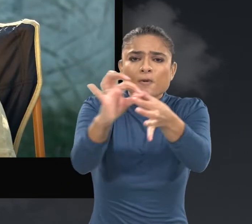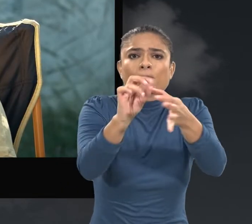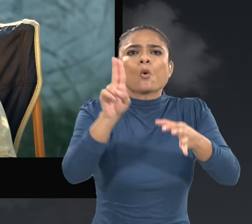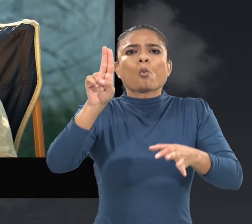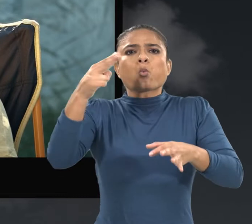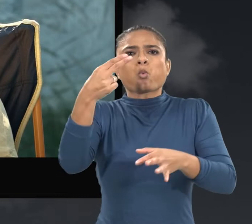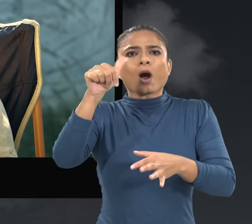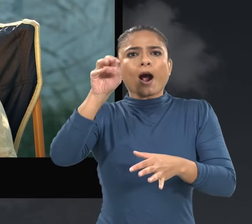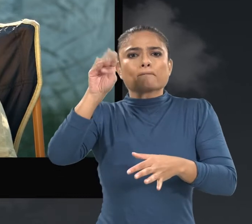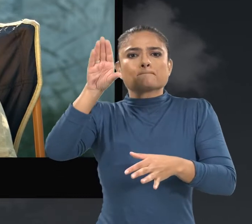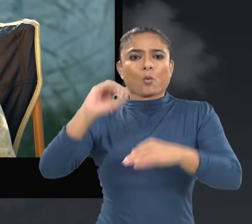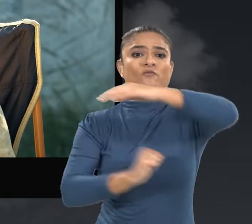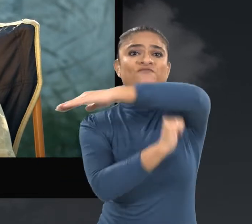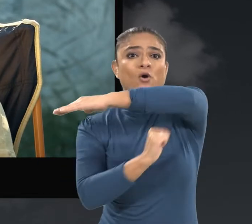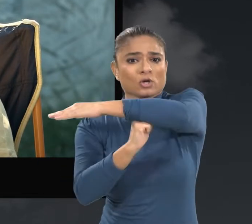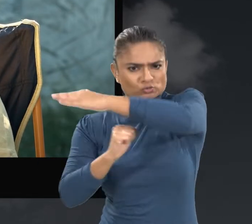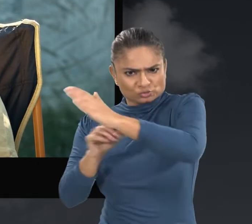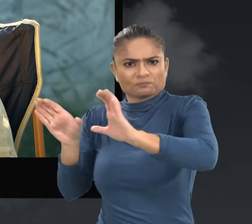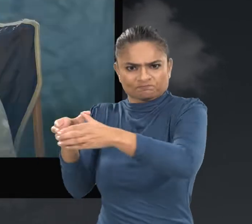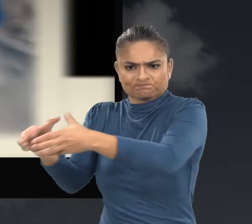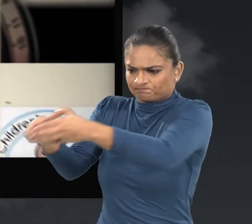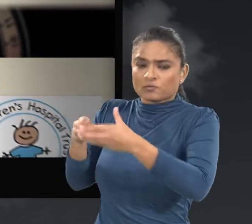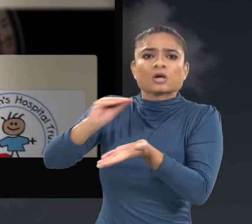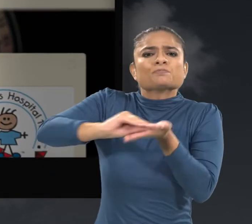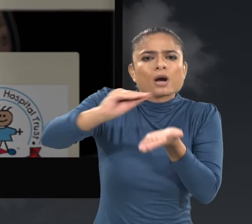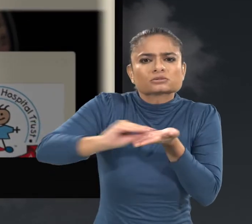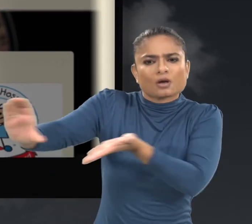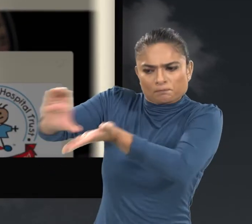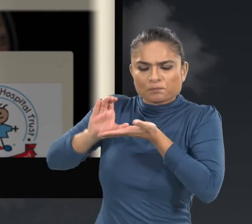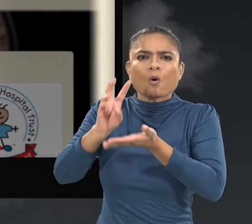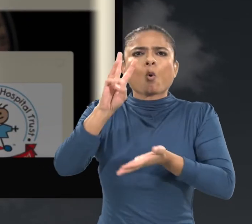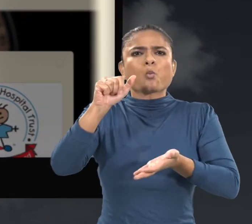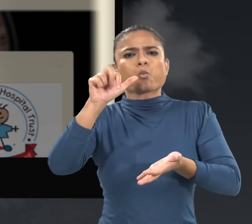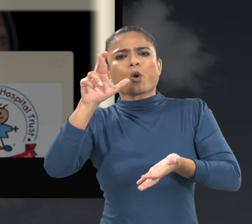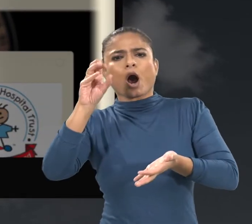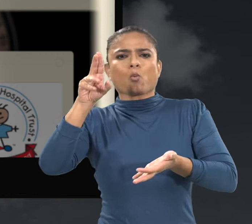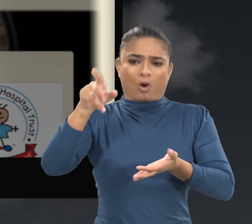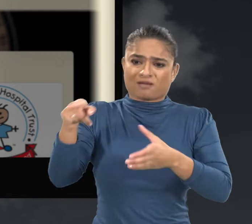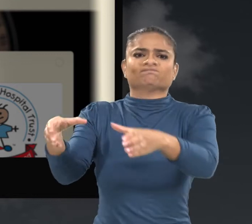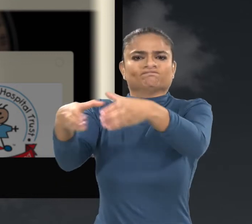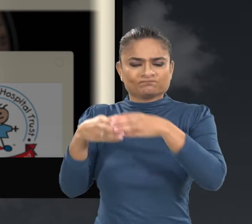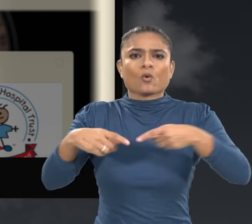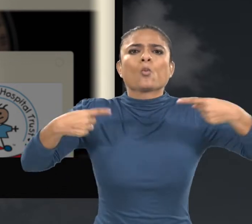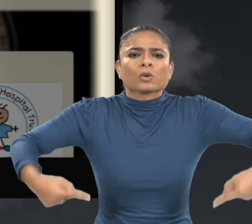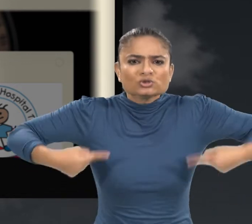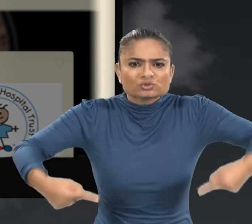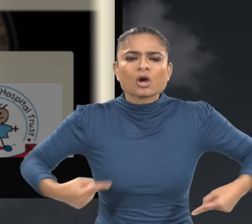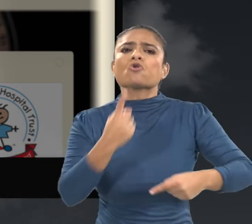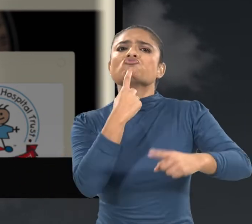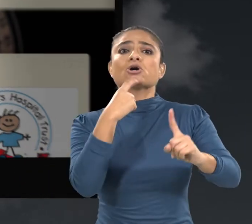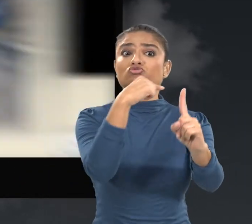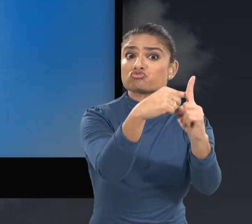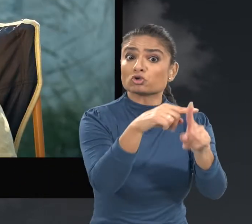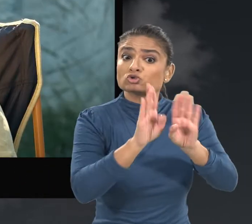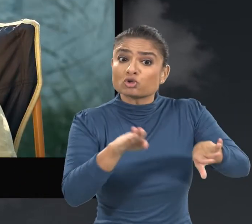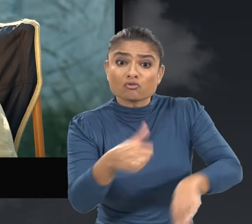a organizations such as Ohambo Foundation, Sonakoop, Warrior on Wheels, different departments